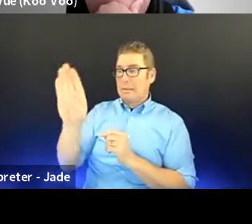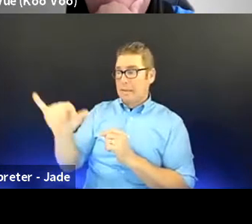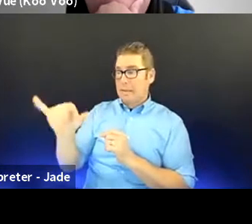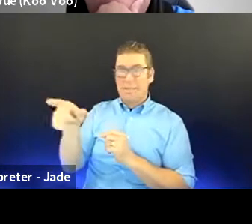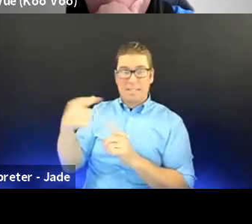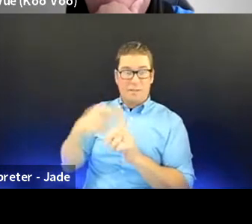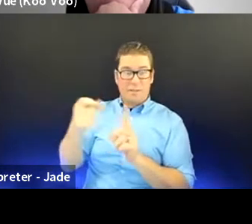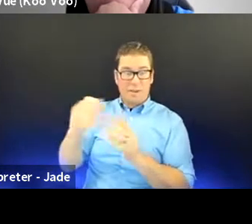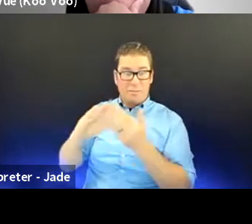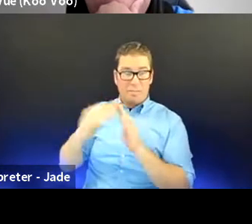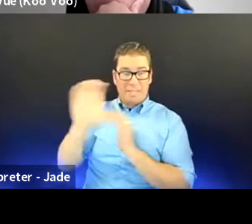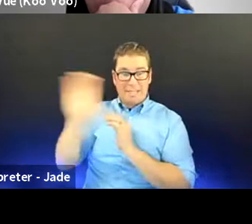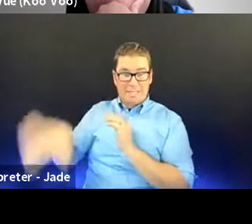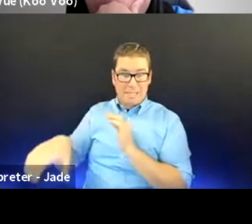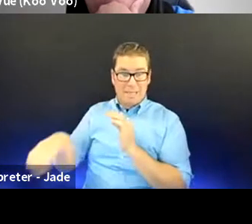life if I had never